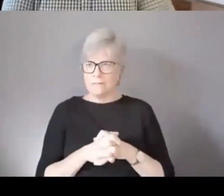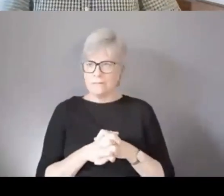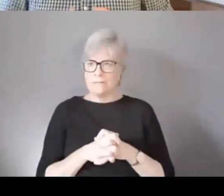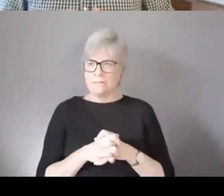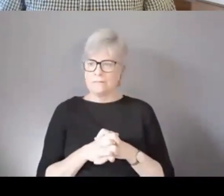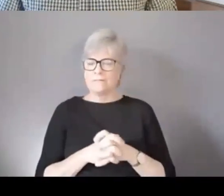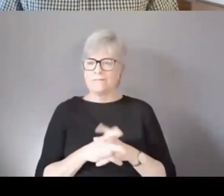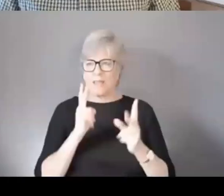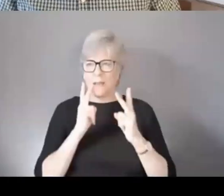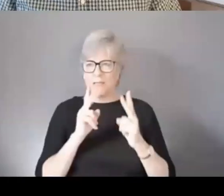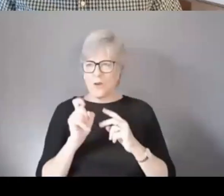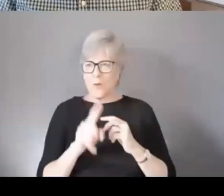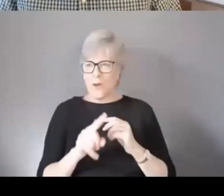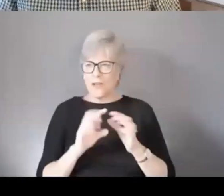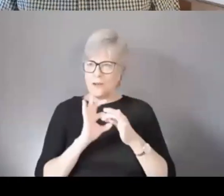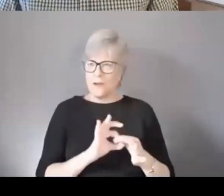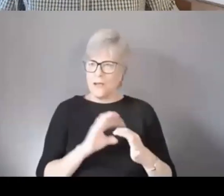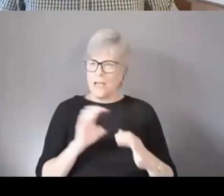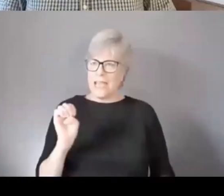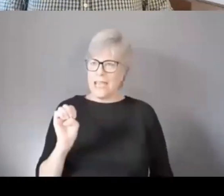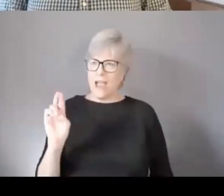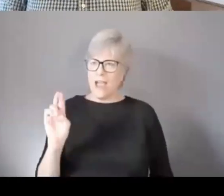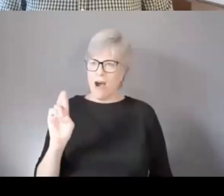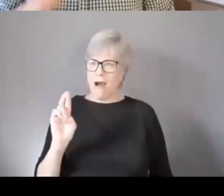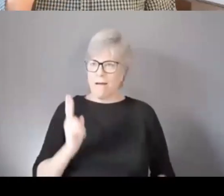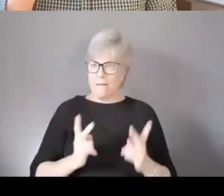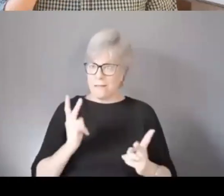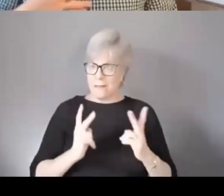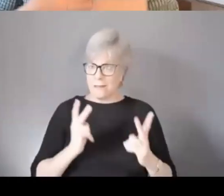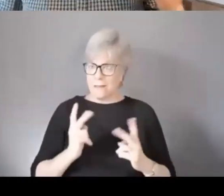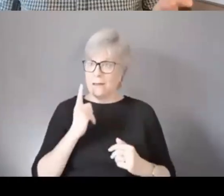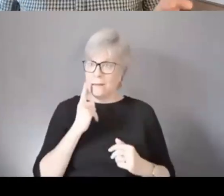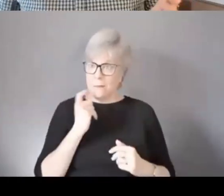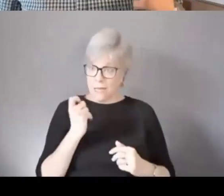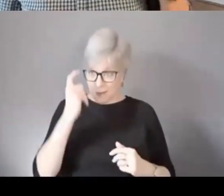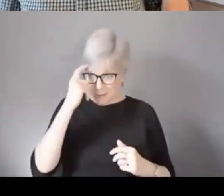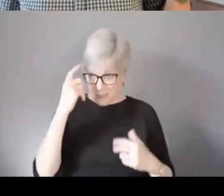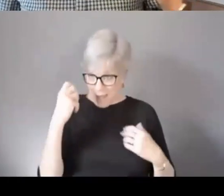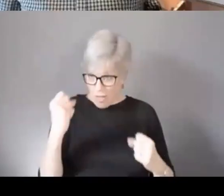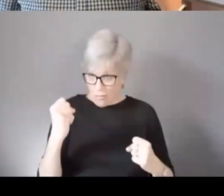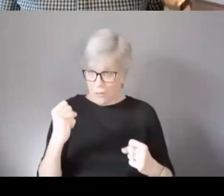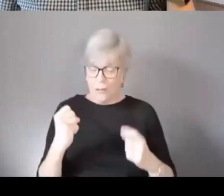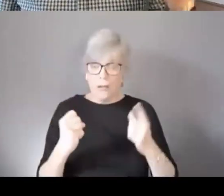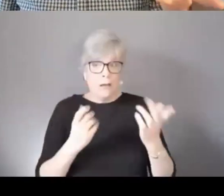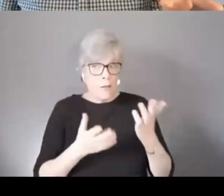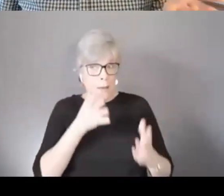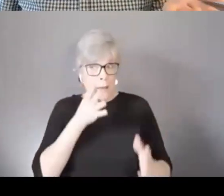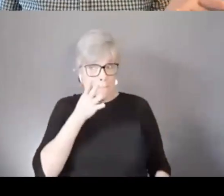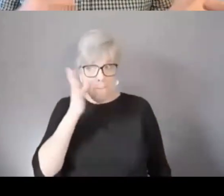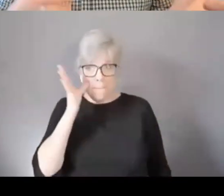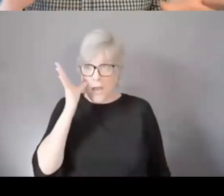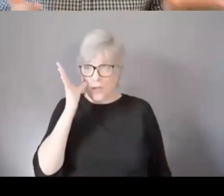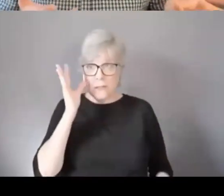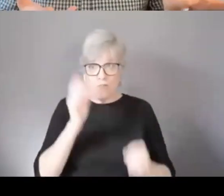So I'm seeing a question about the ER visits because of mental health. Could it have been due to parents being more